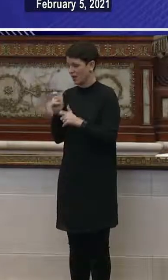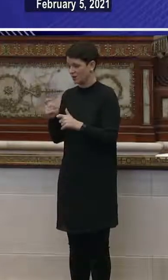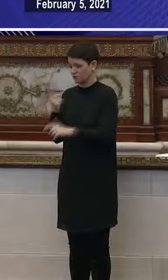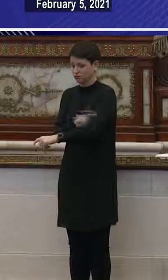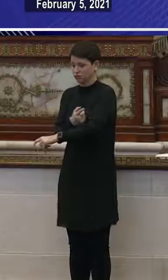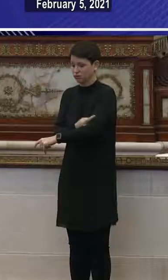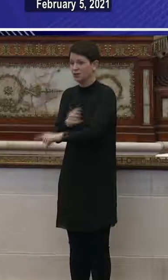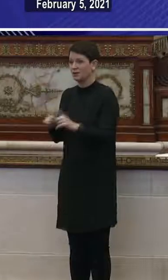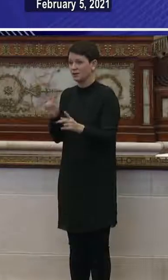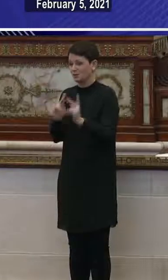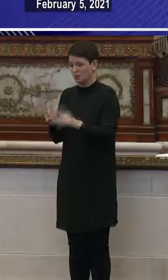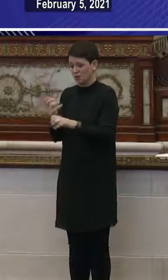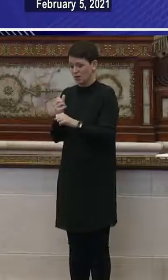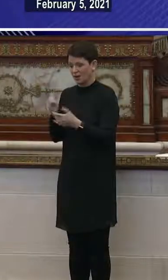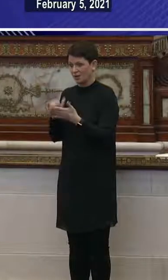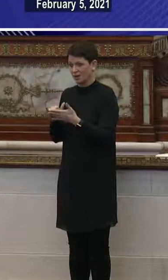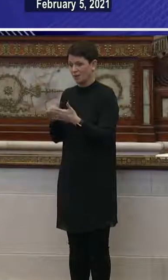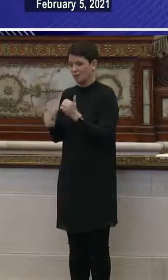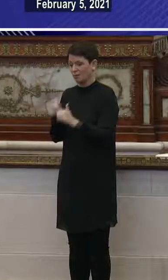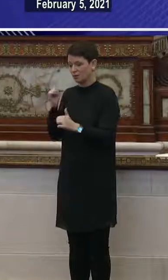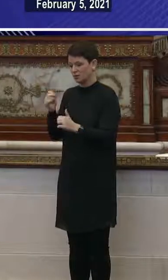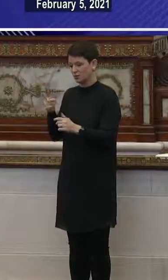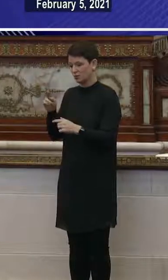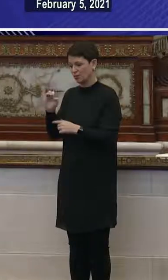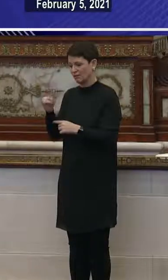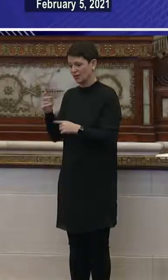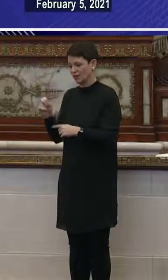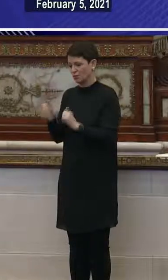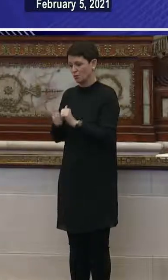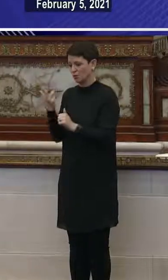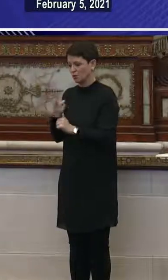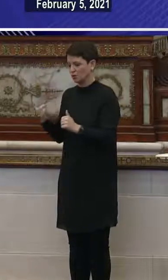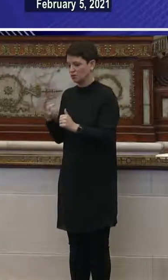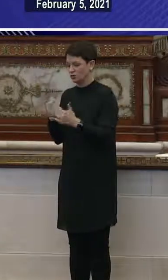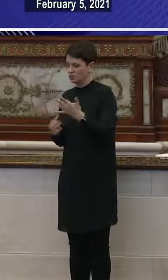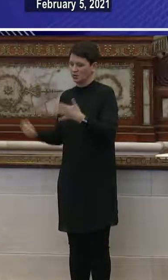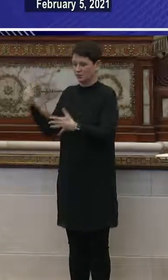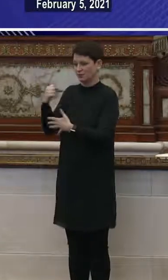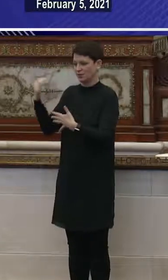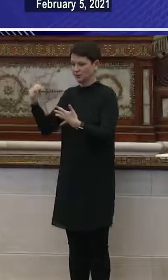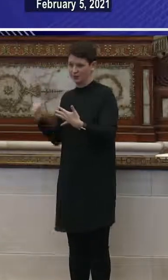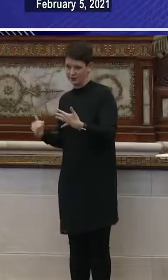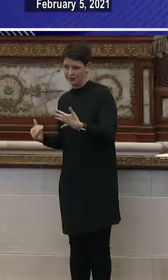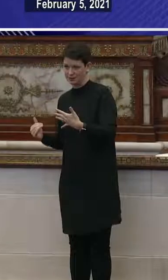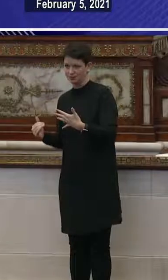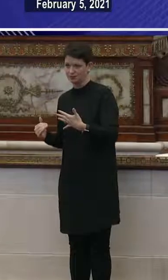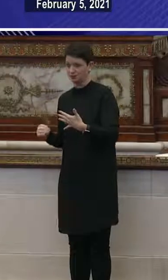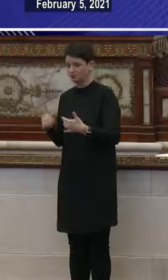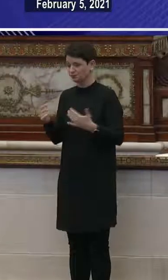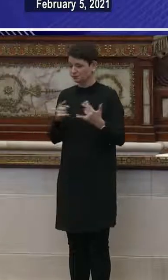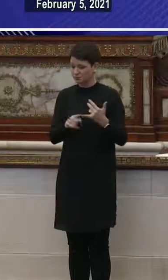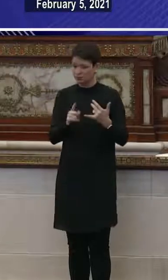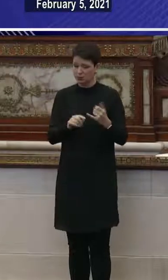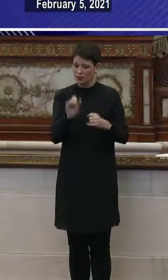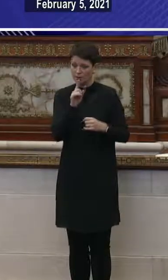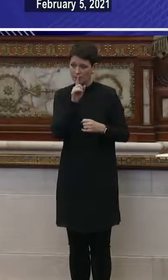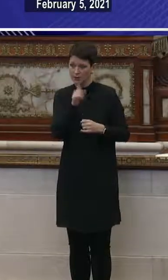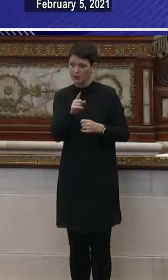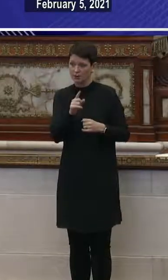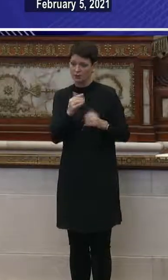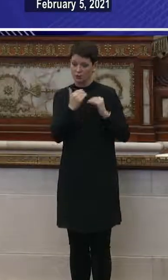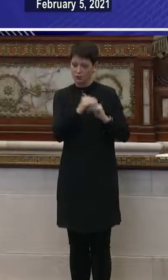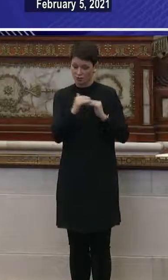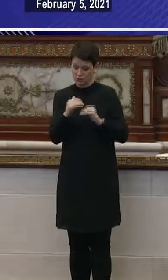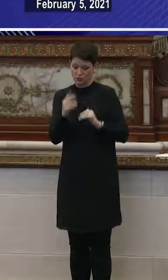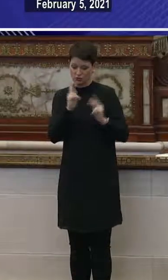persons receiving them would likely be the most privileged with the most resources to get to the front of the line. On the other hand, if we were to maintain extremely tight restrictions